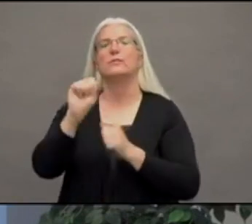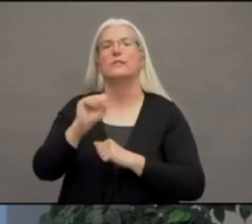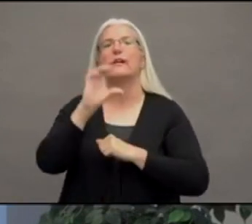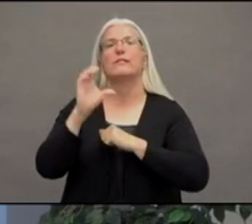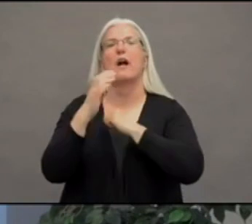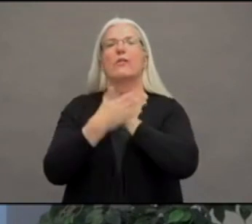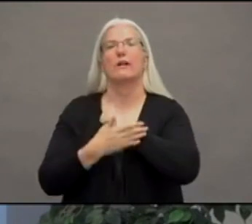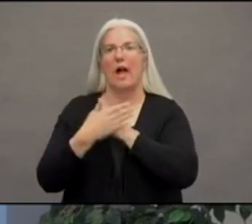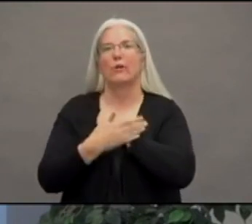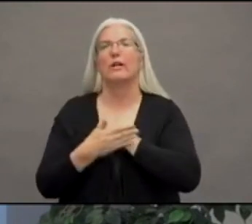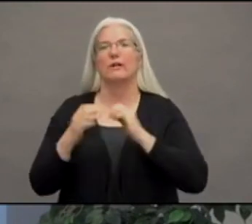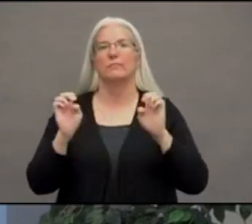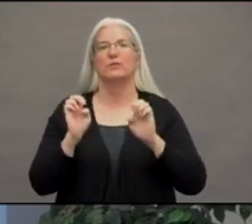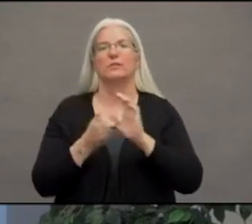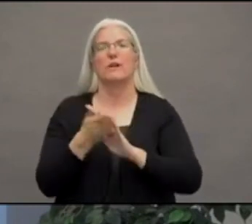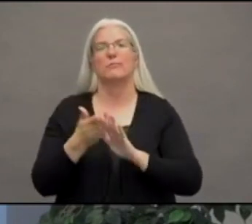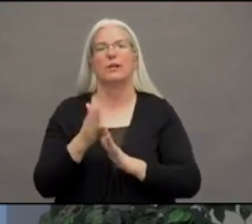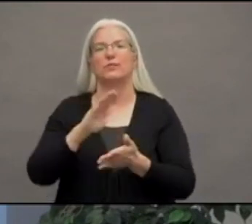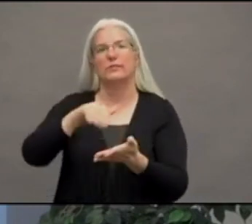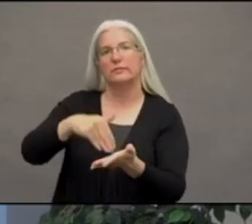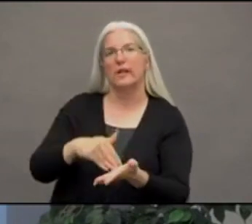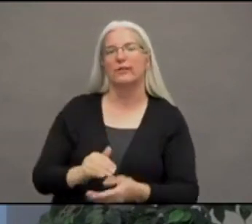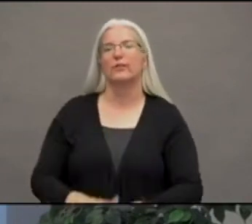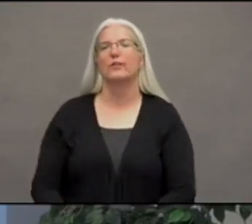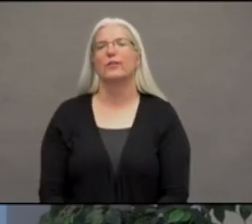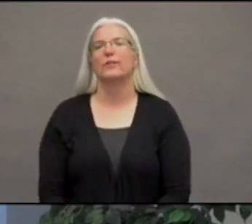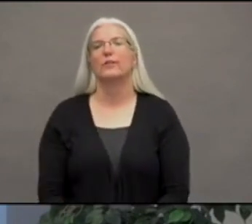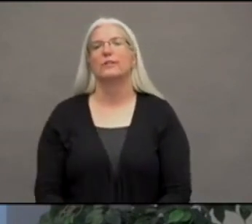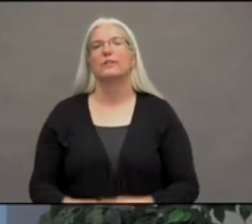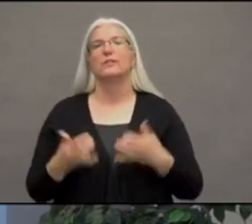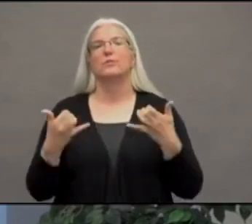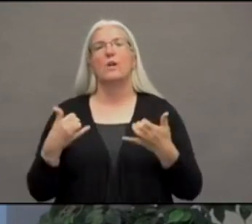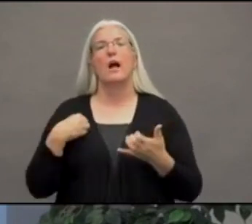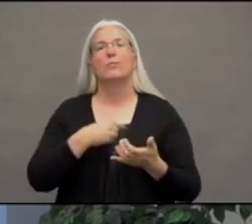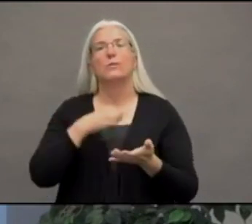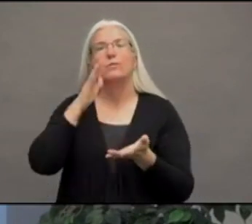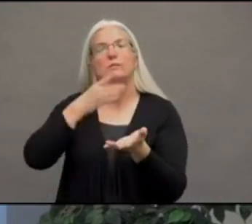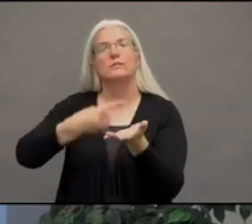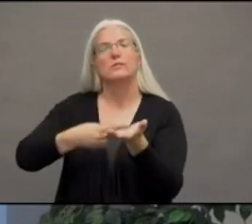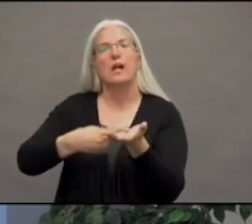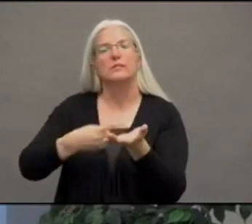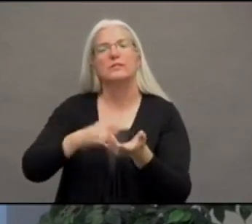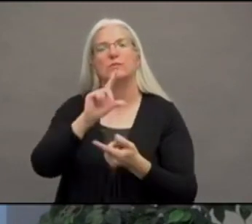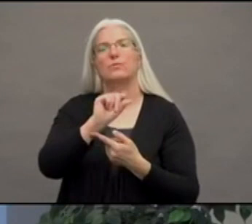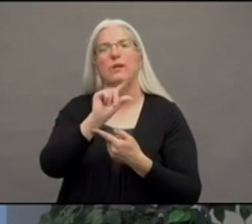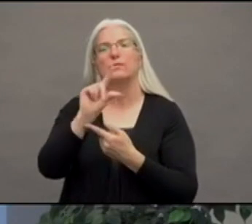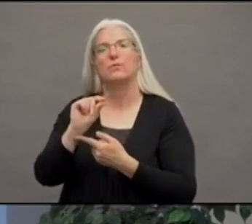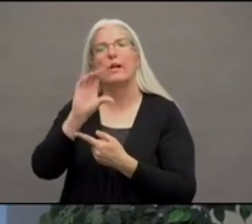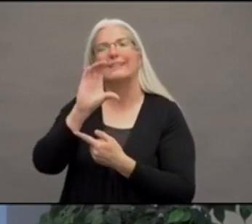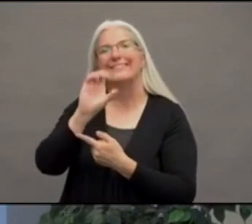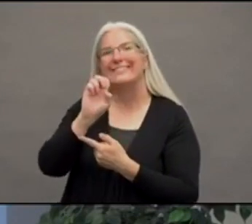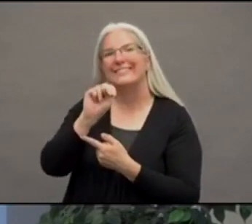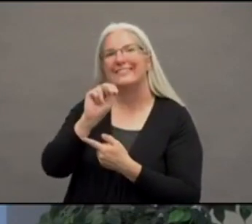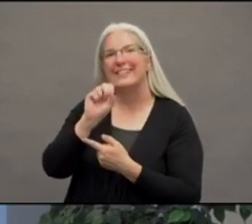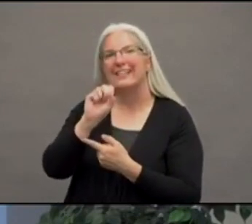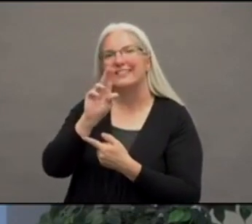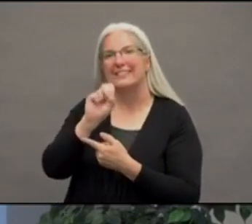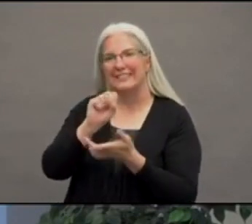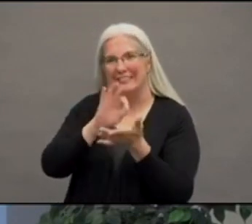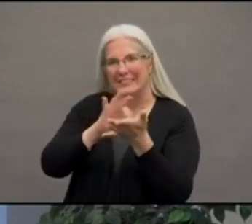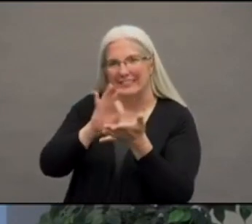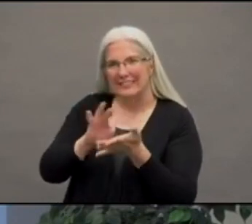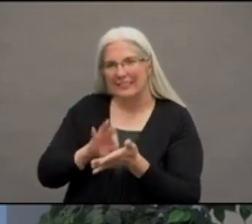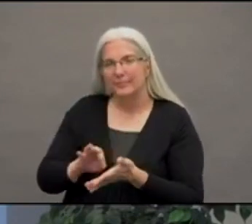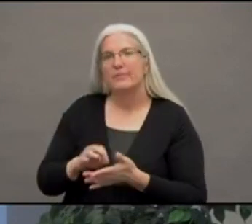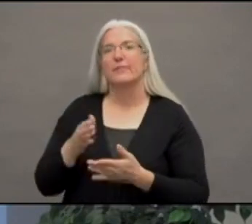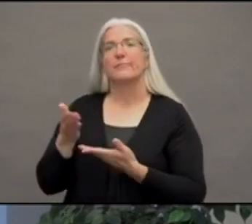Center. And today we are going to be talking about the 2020 census. We have Monica Tong here, who is